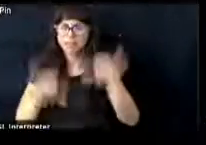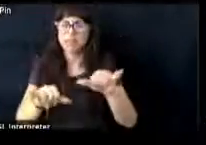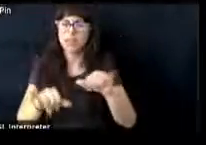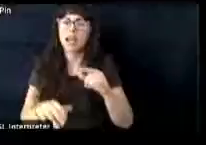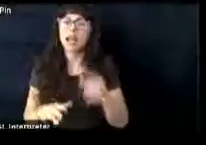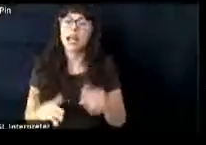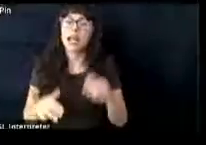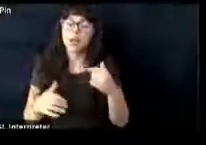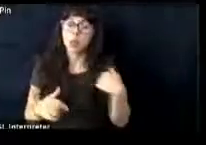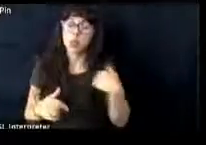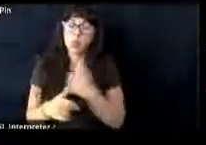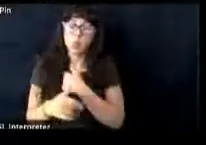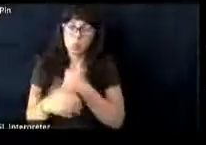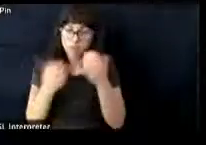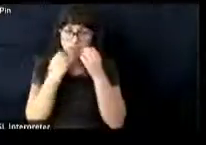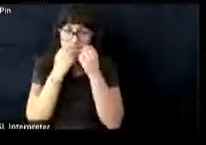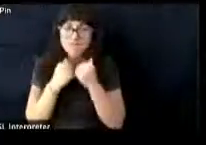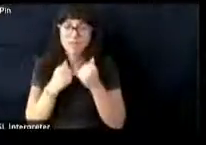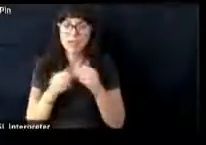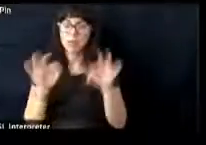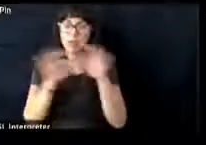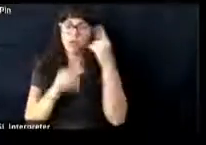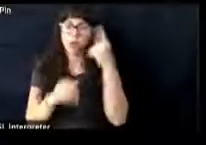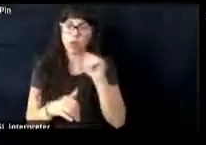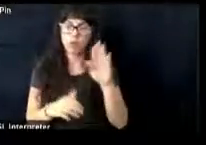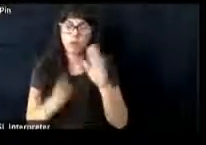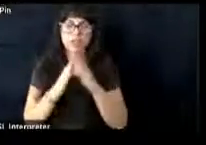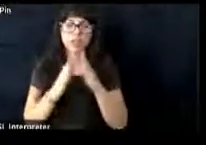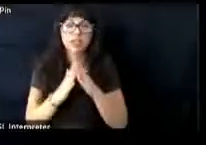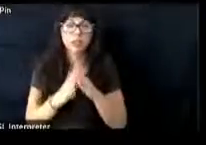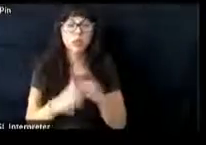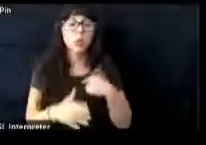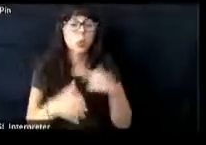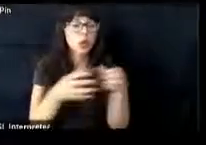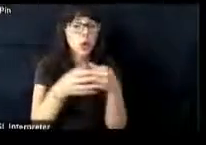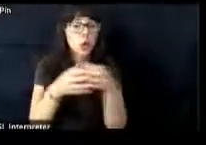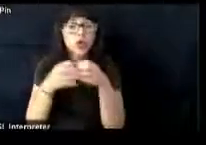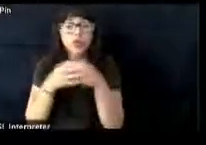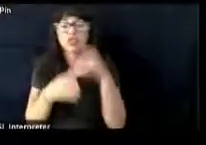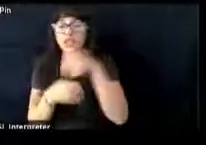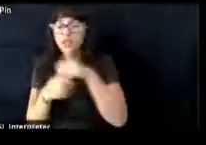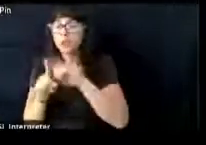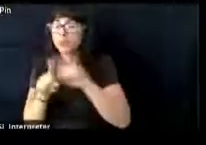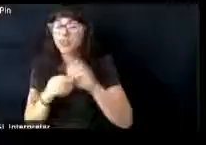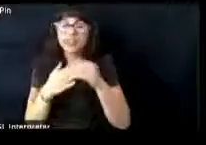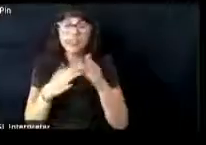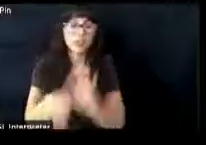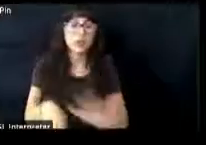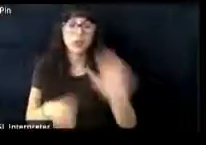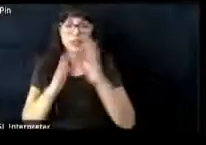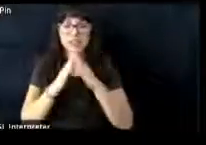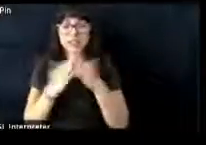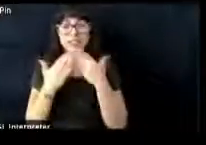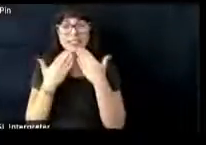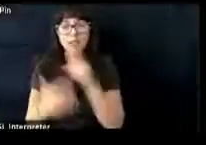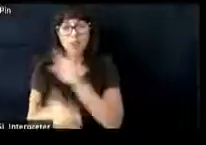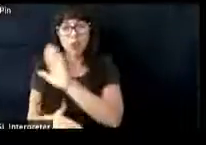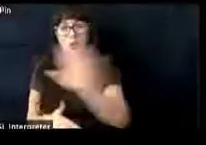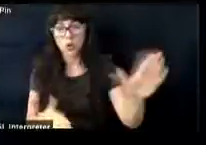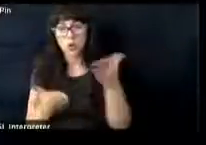Beach neighborhoods. Our coalition includes neighborhood leaders from across the city, and we want to thank you for serving. Thank you.